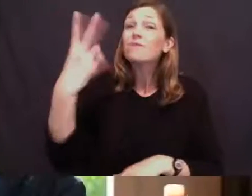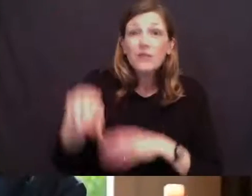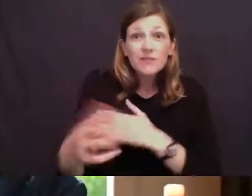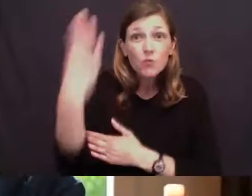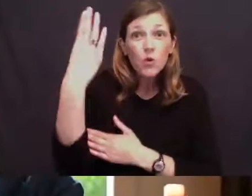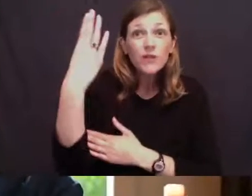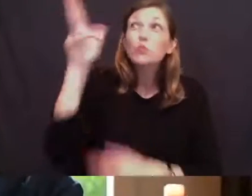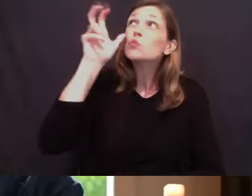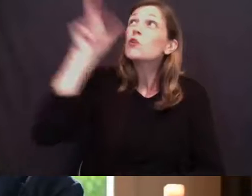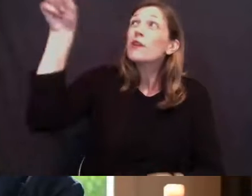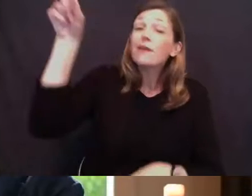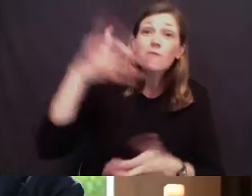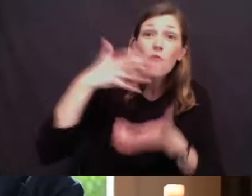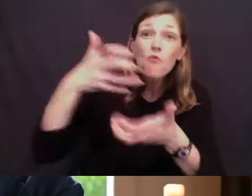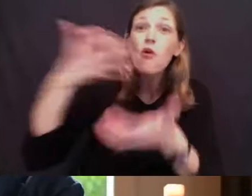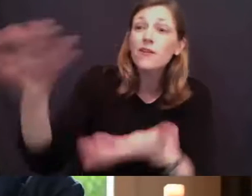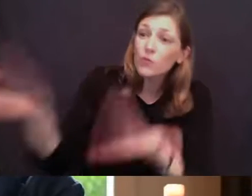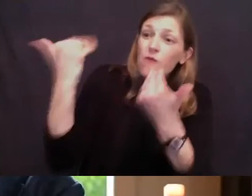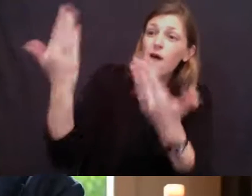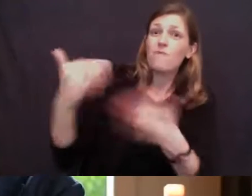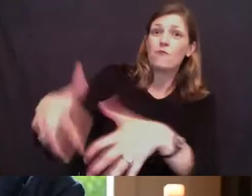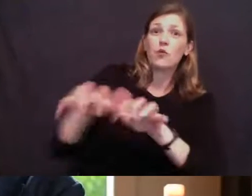him calling you out of that grave?